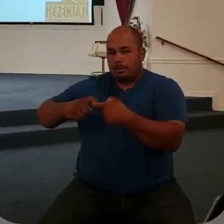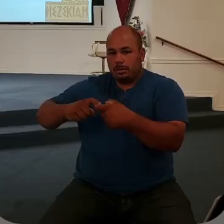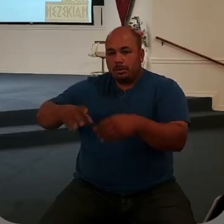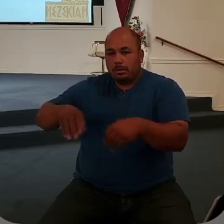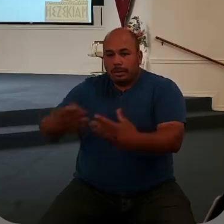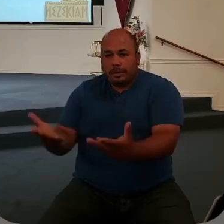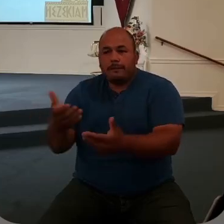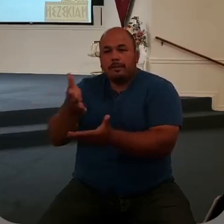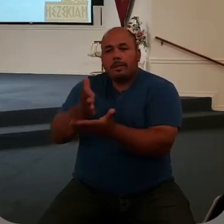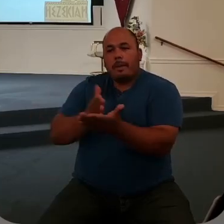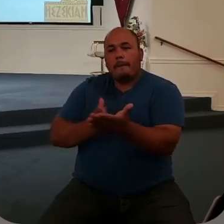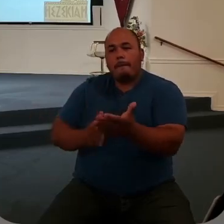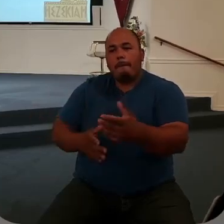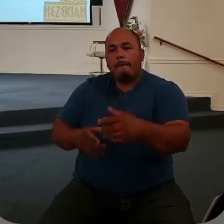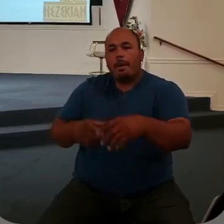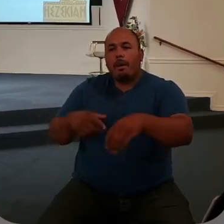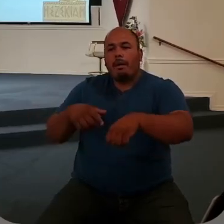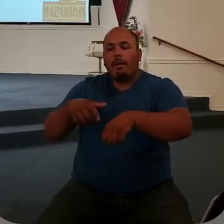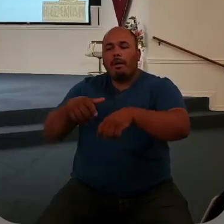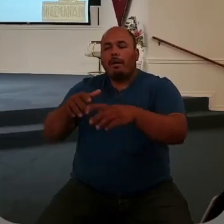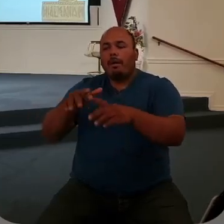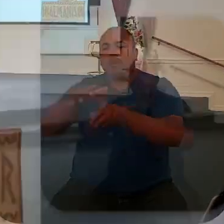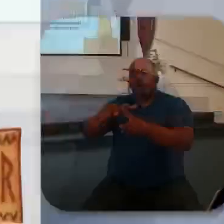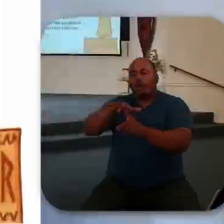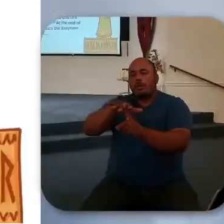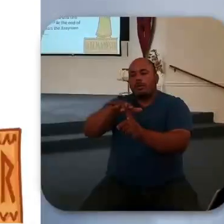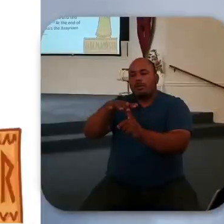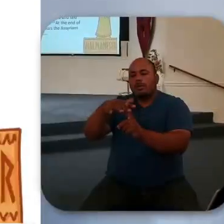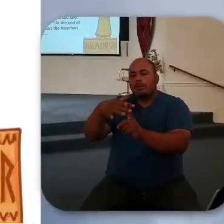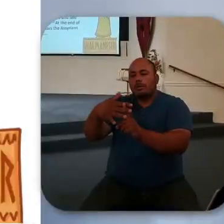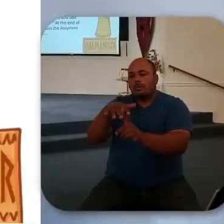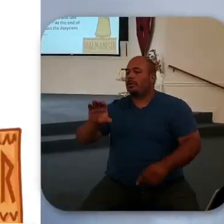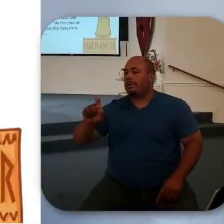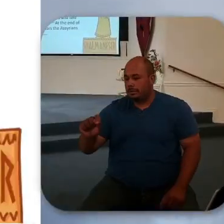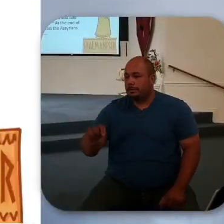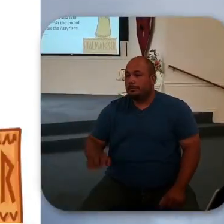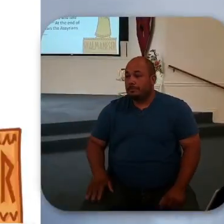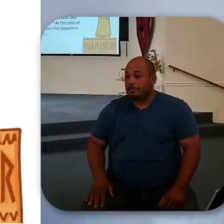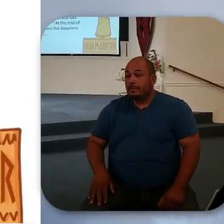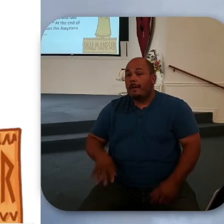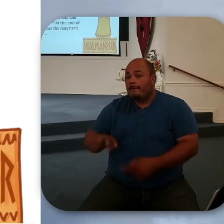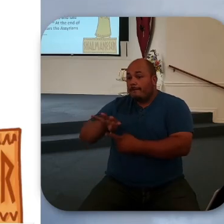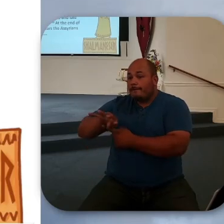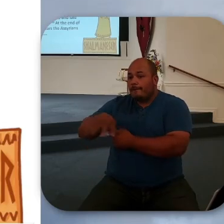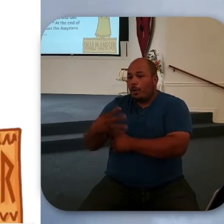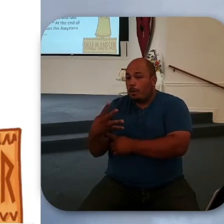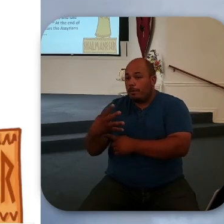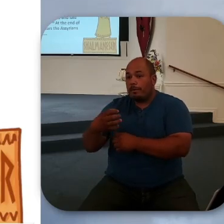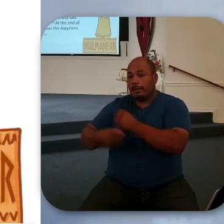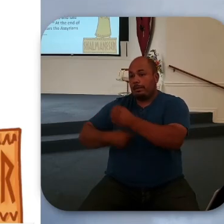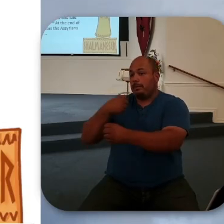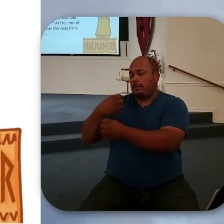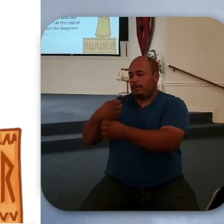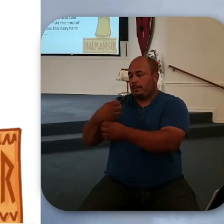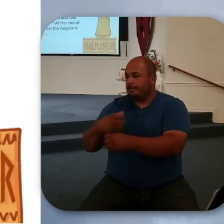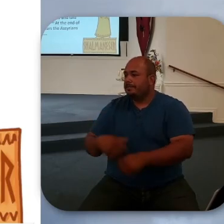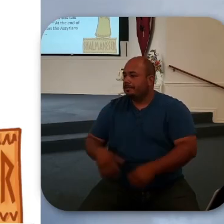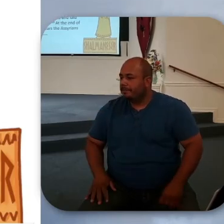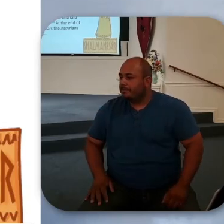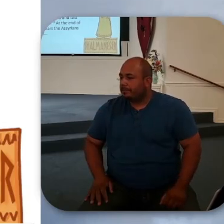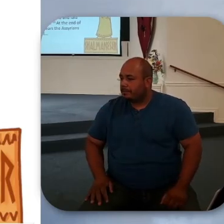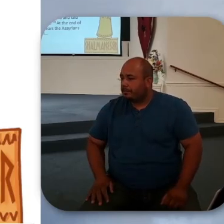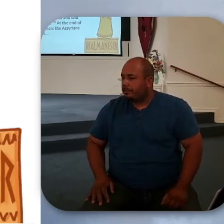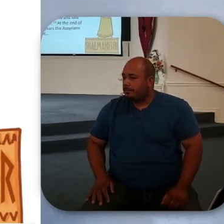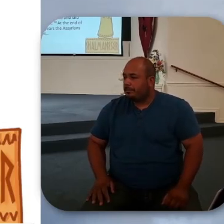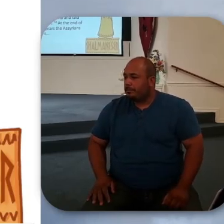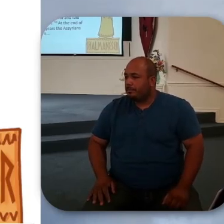verse 9. In King Hezekiah's 4th year, which was the 7th year of Hoshea, son of Elah, king of